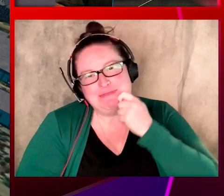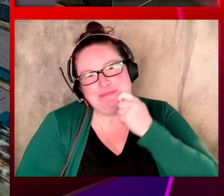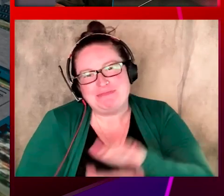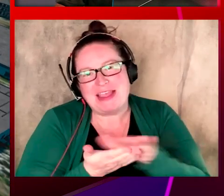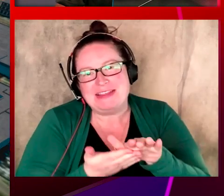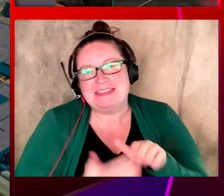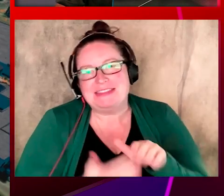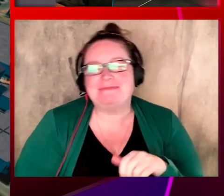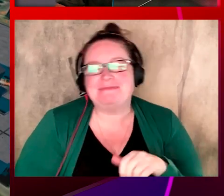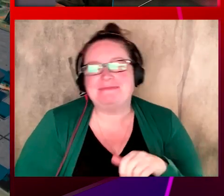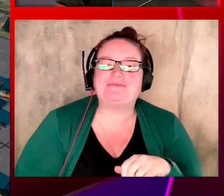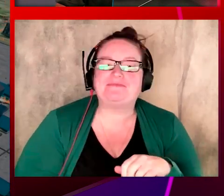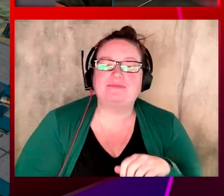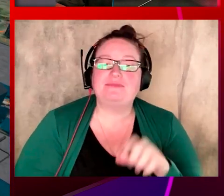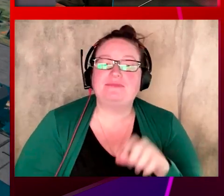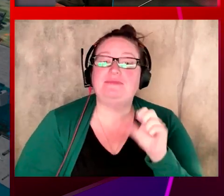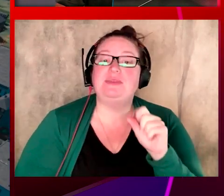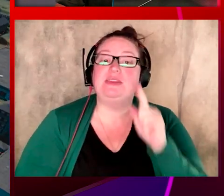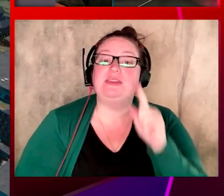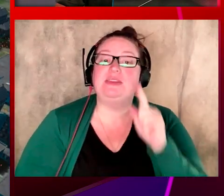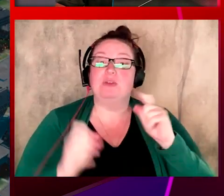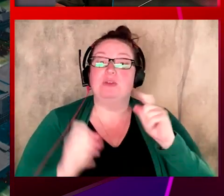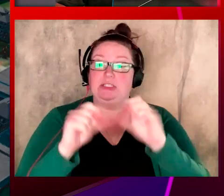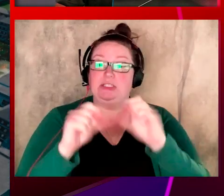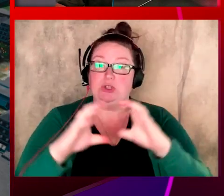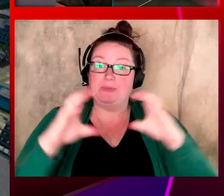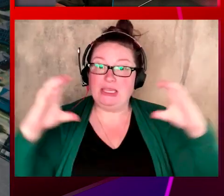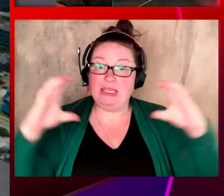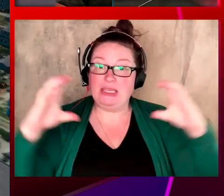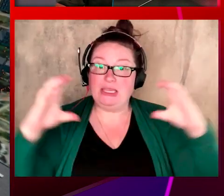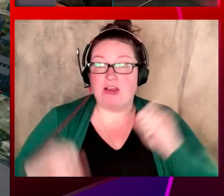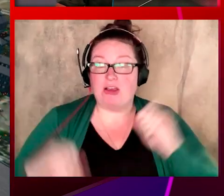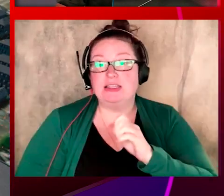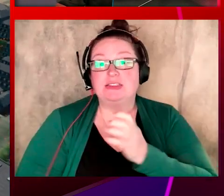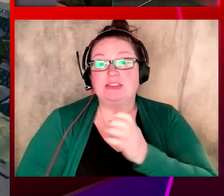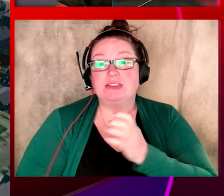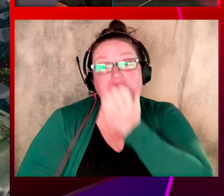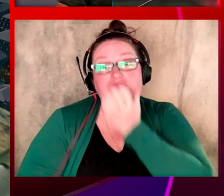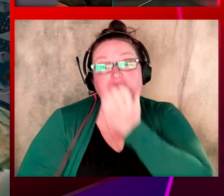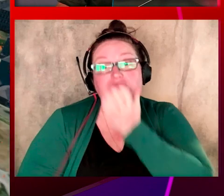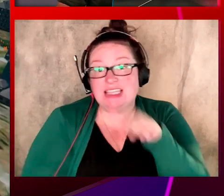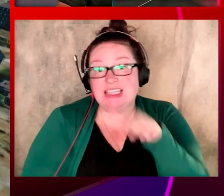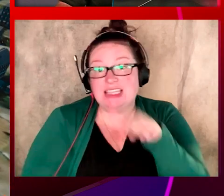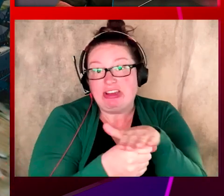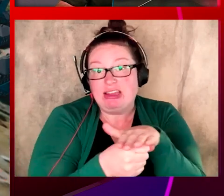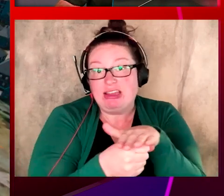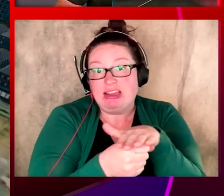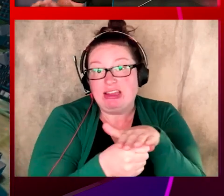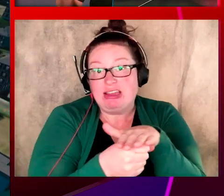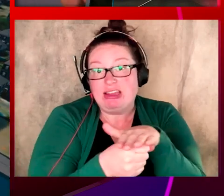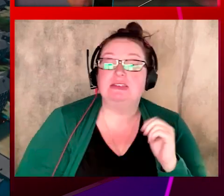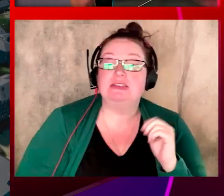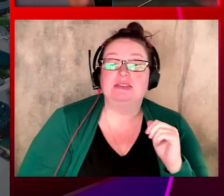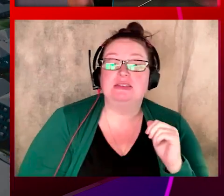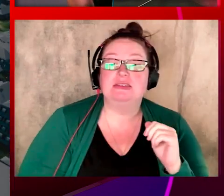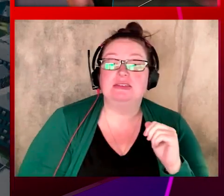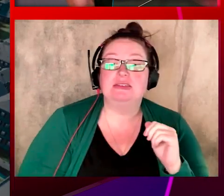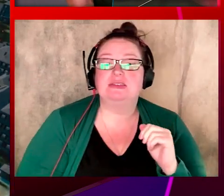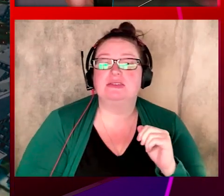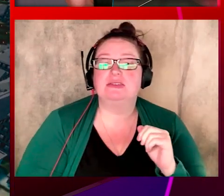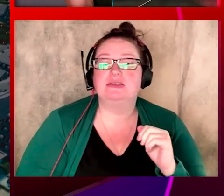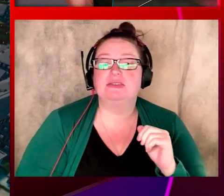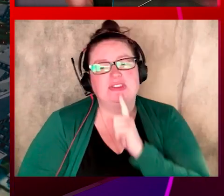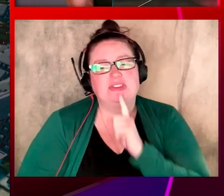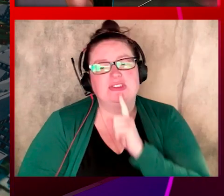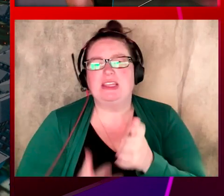So if we zoom in on this like nice little grassy area over here, the other thing is. It's a lot like a game